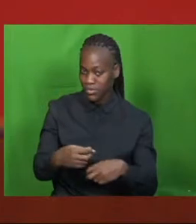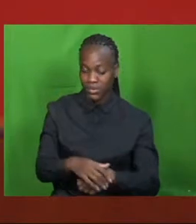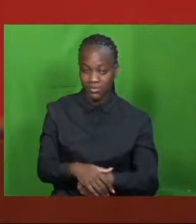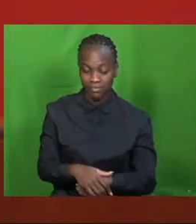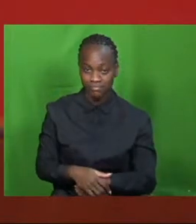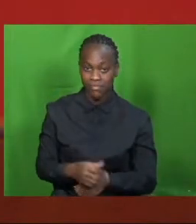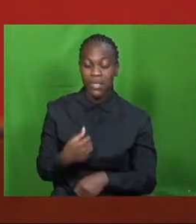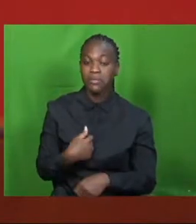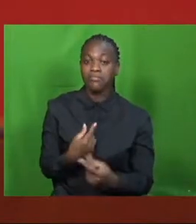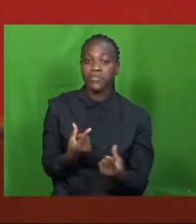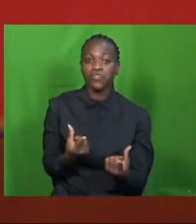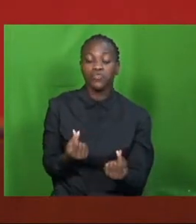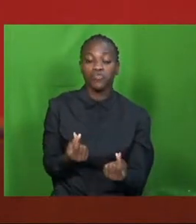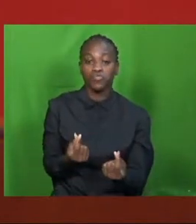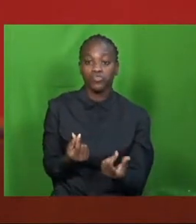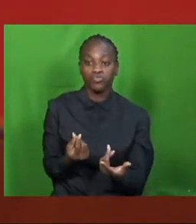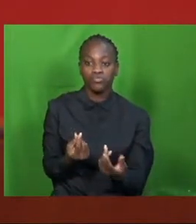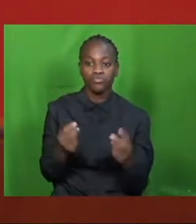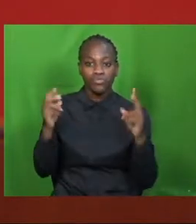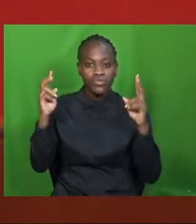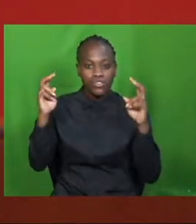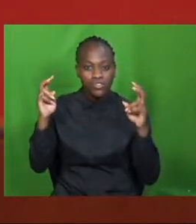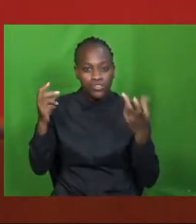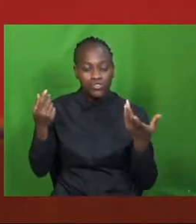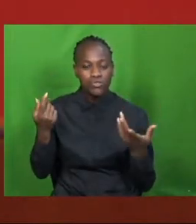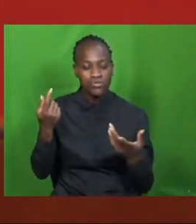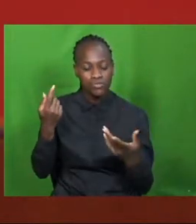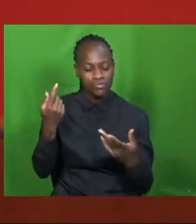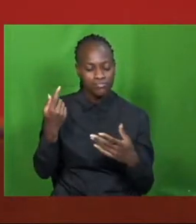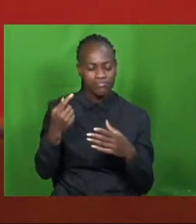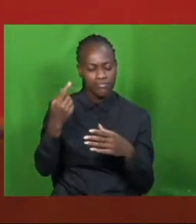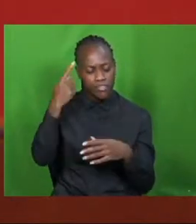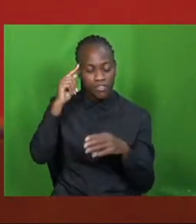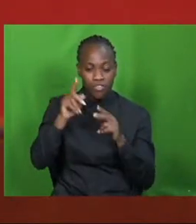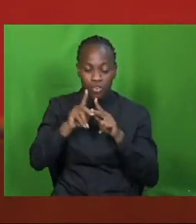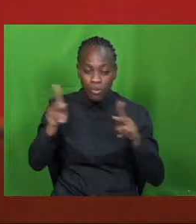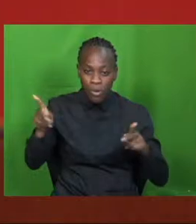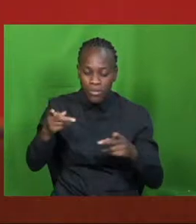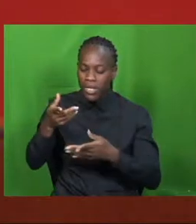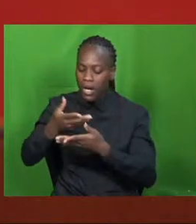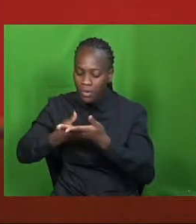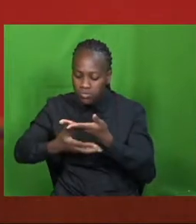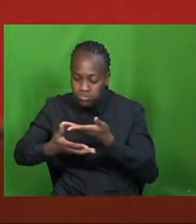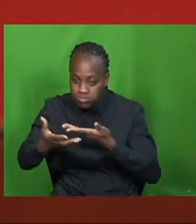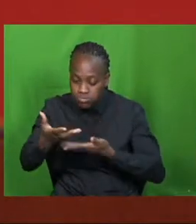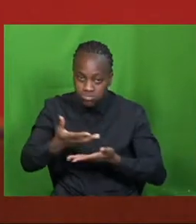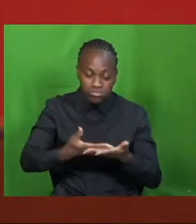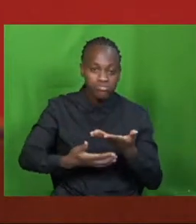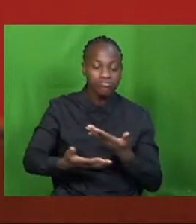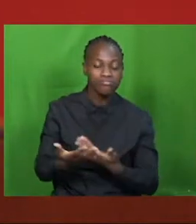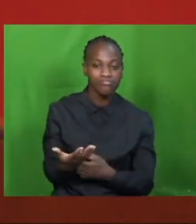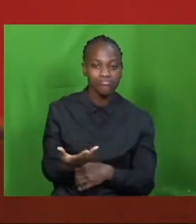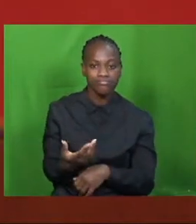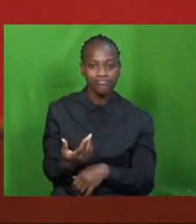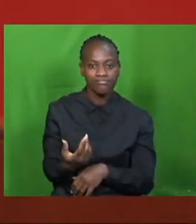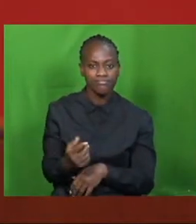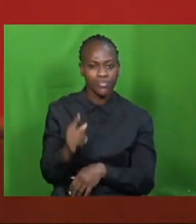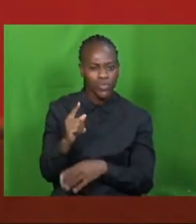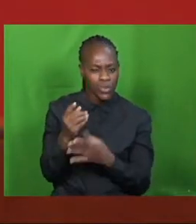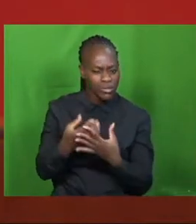The visit is further intended to afford the delegation an opportunity to gain